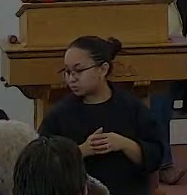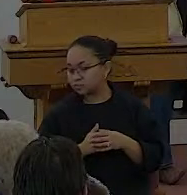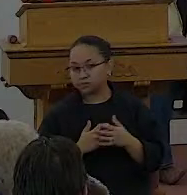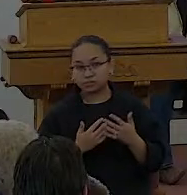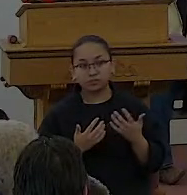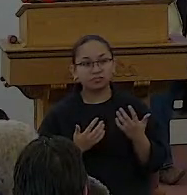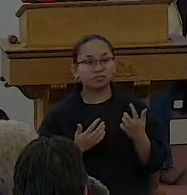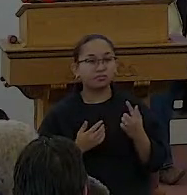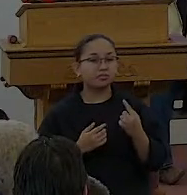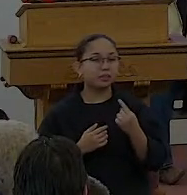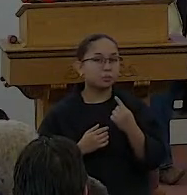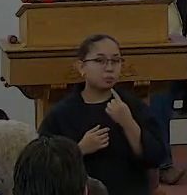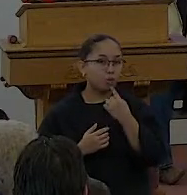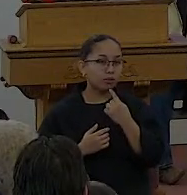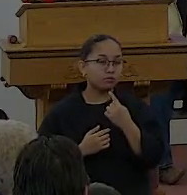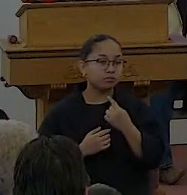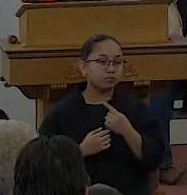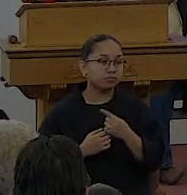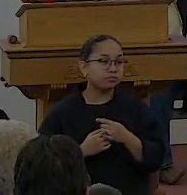and disappointment.